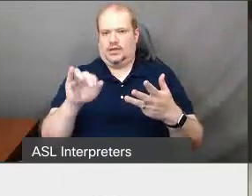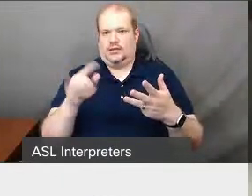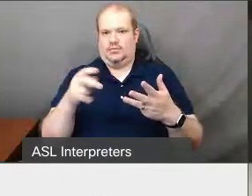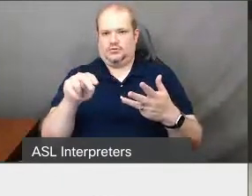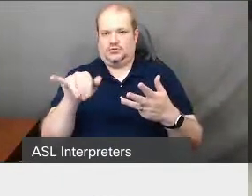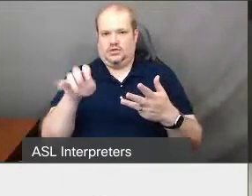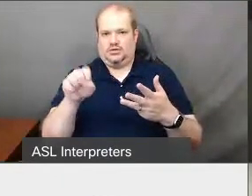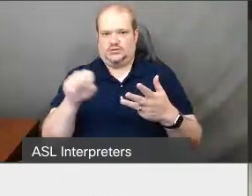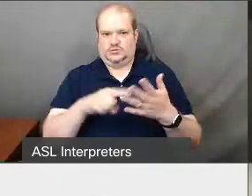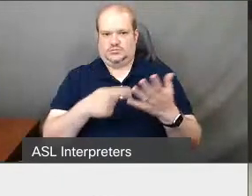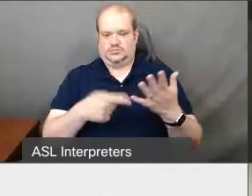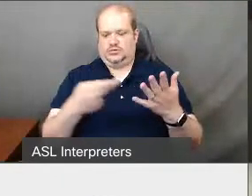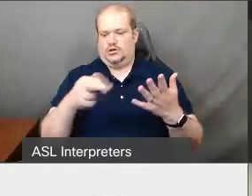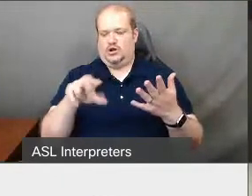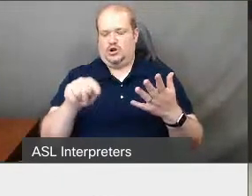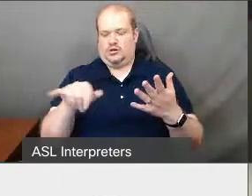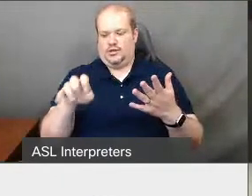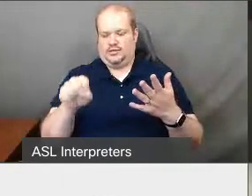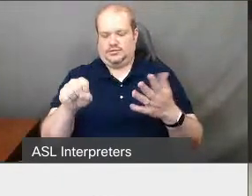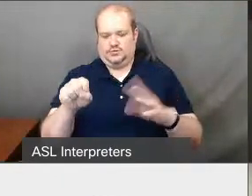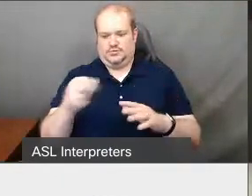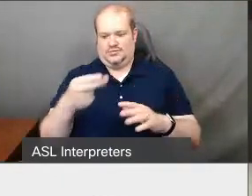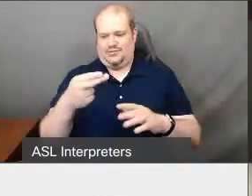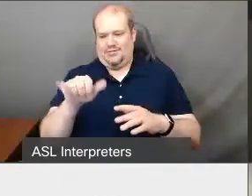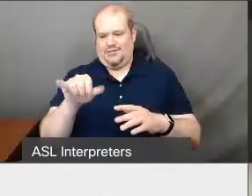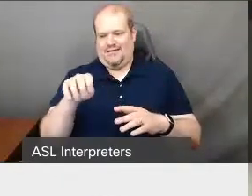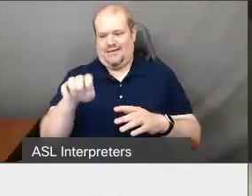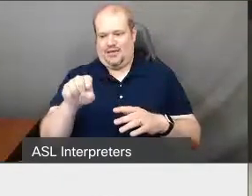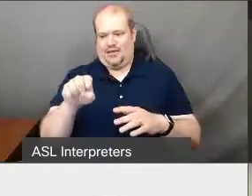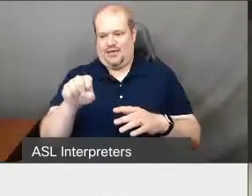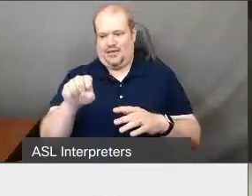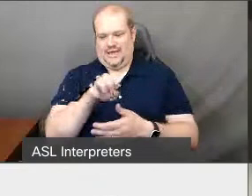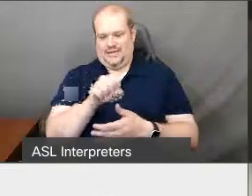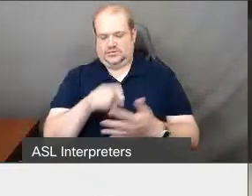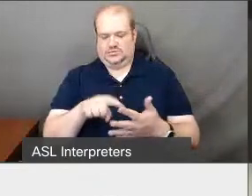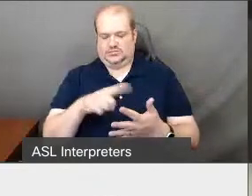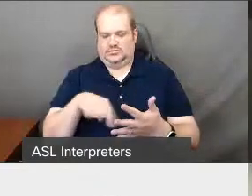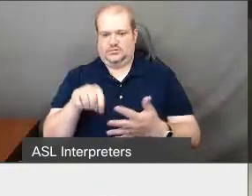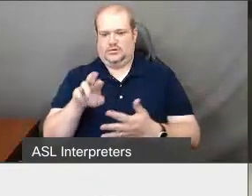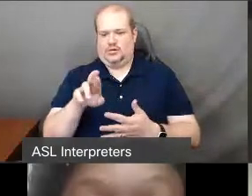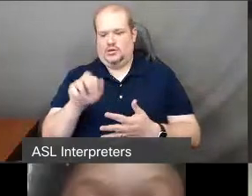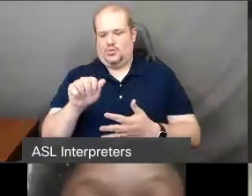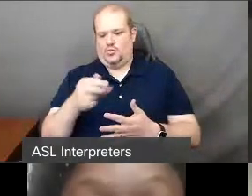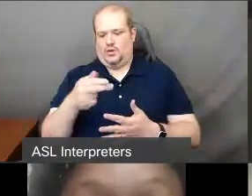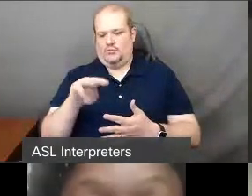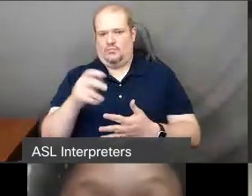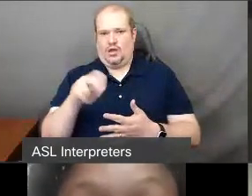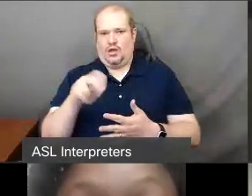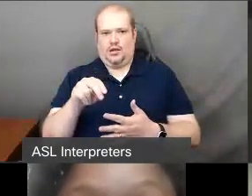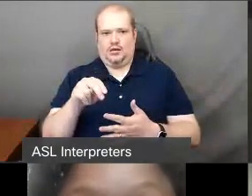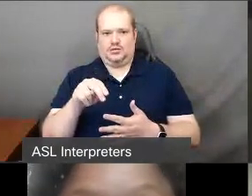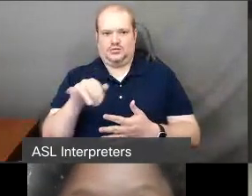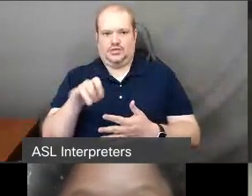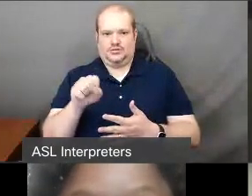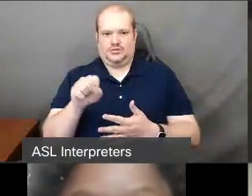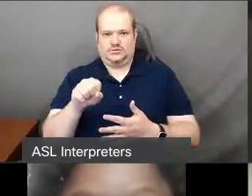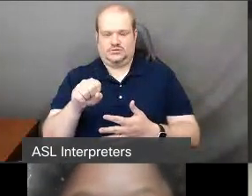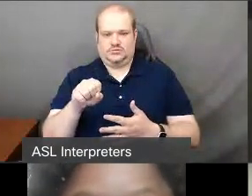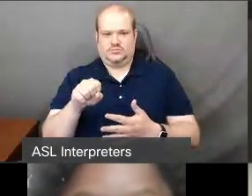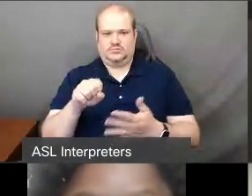Aye. Hart, Aye. Haynes, Aye. Ramon, Pardon me.